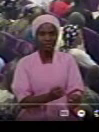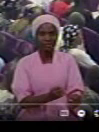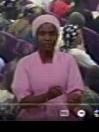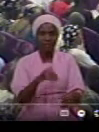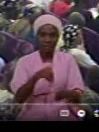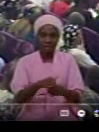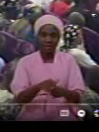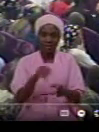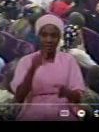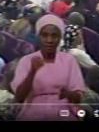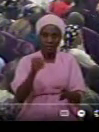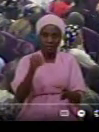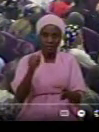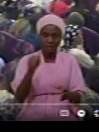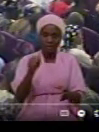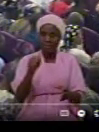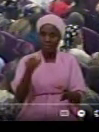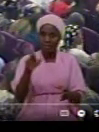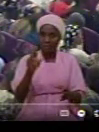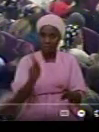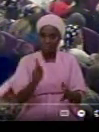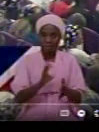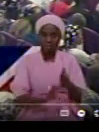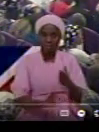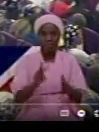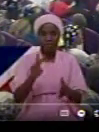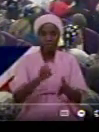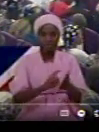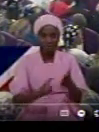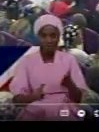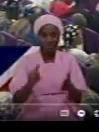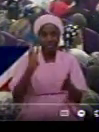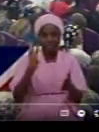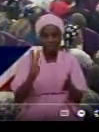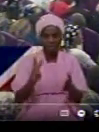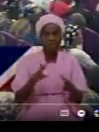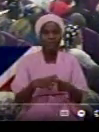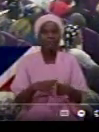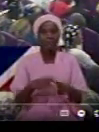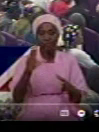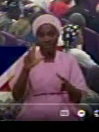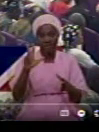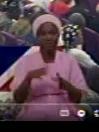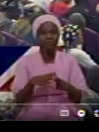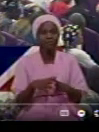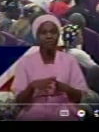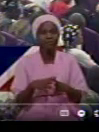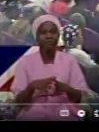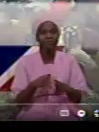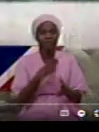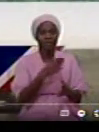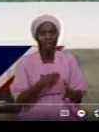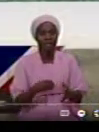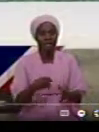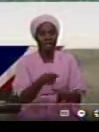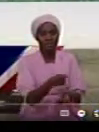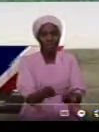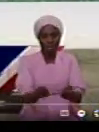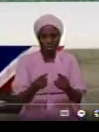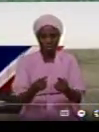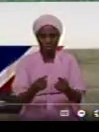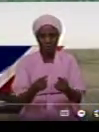2, verse 3. And they come unto him, bringing